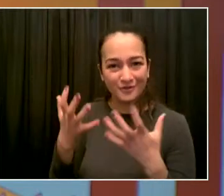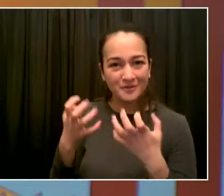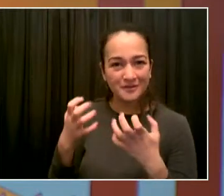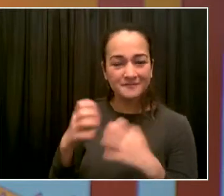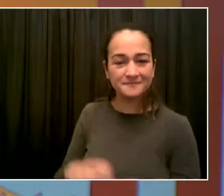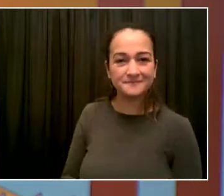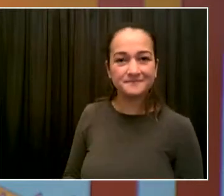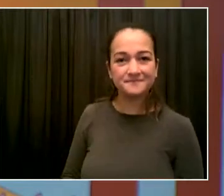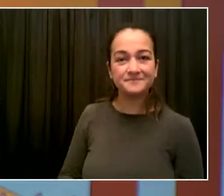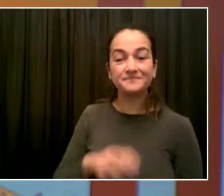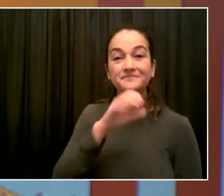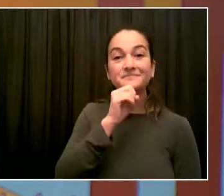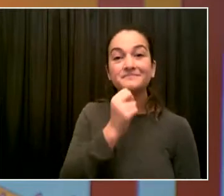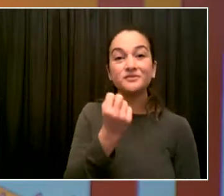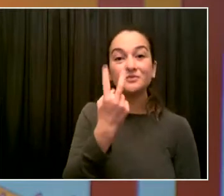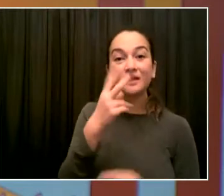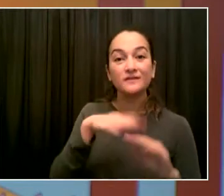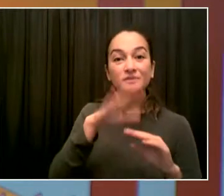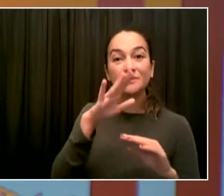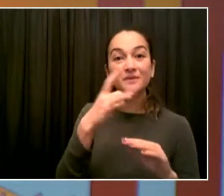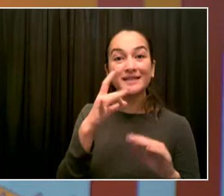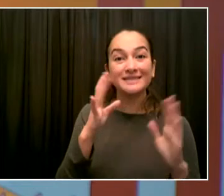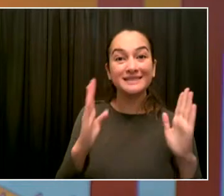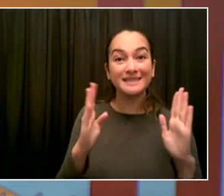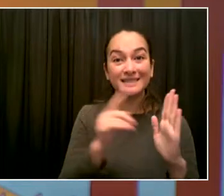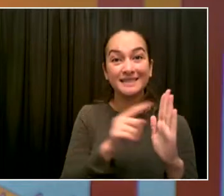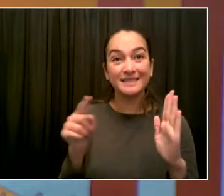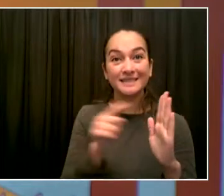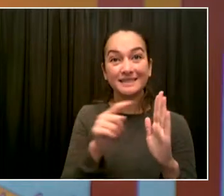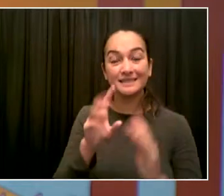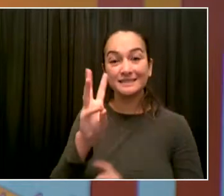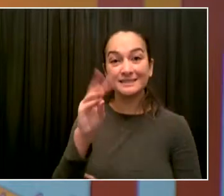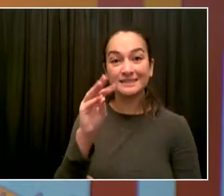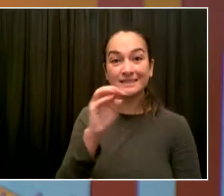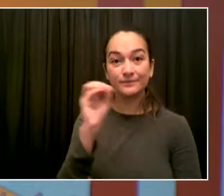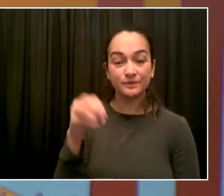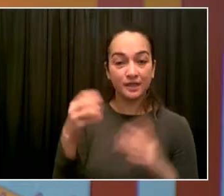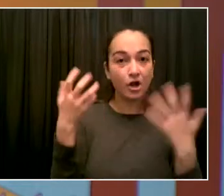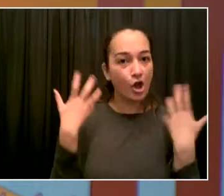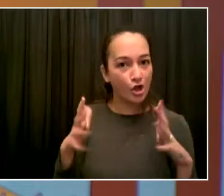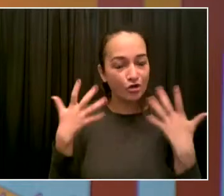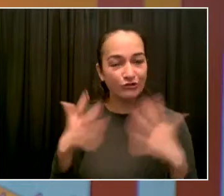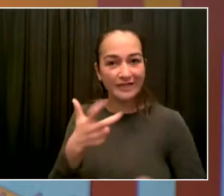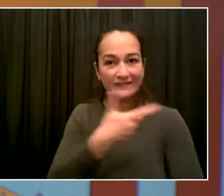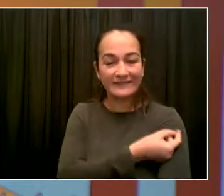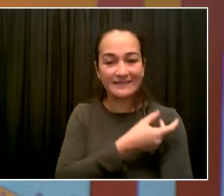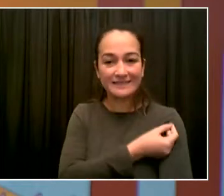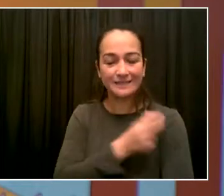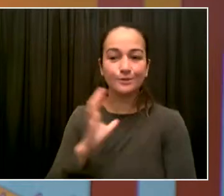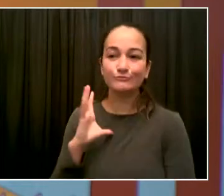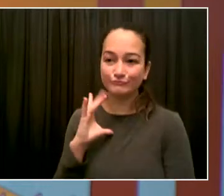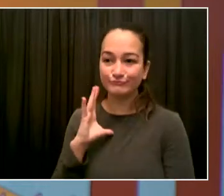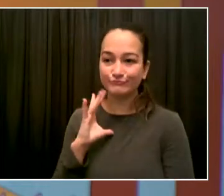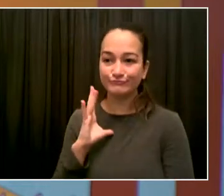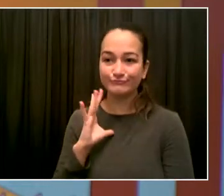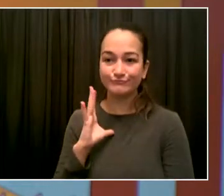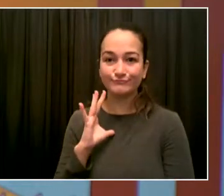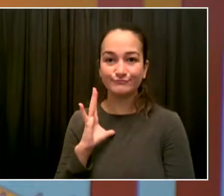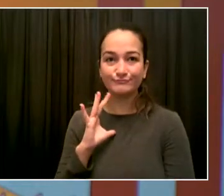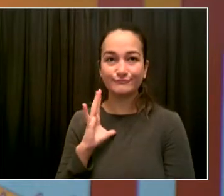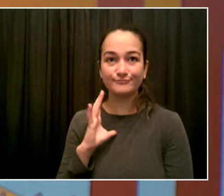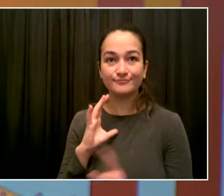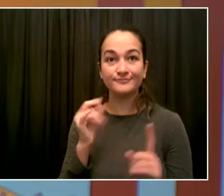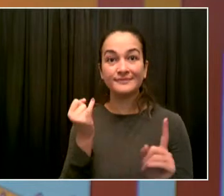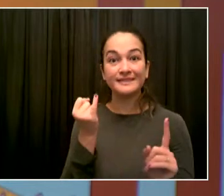So that's really, really promising. And I think you're going to see a huge uptick in the 5 to 11-year-olds when the vaccine is authorized.